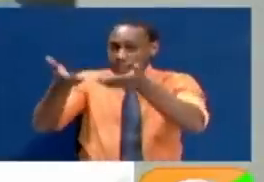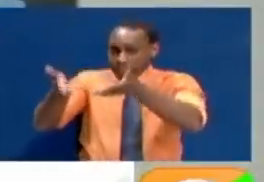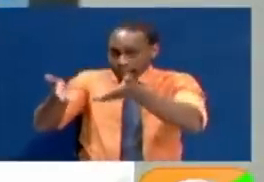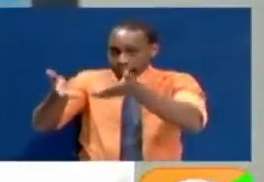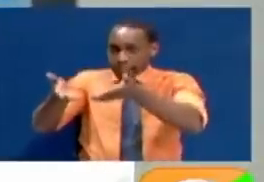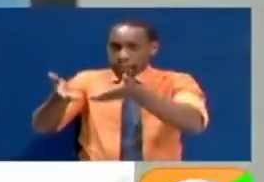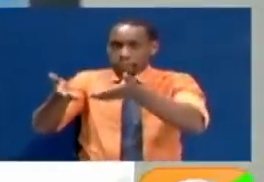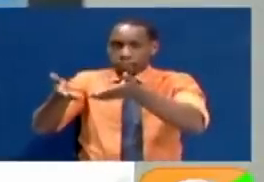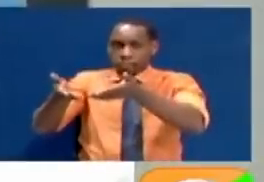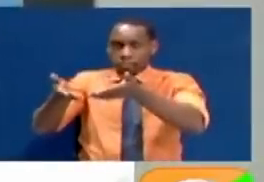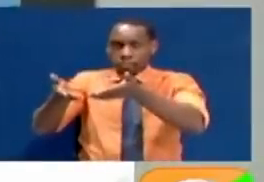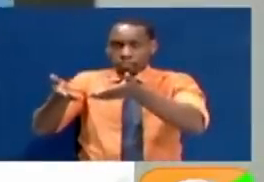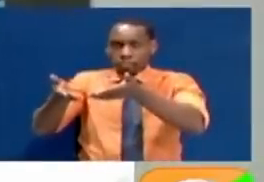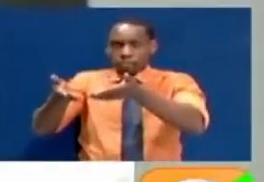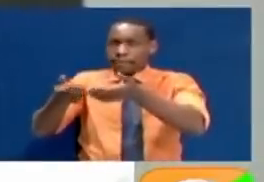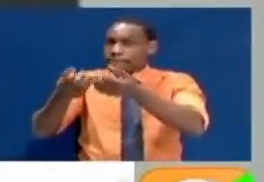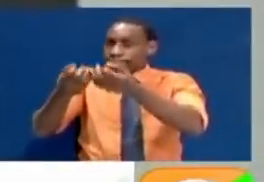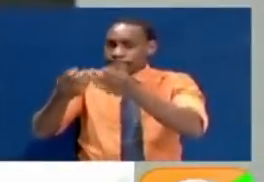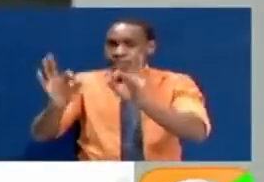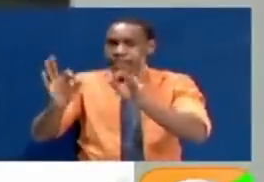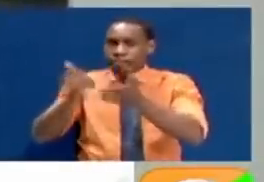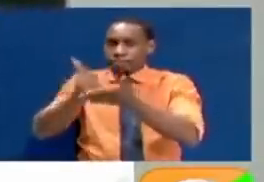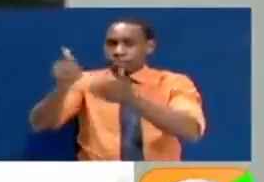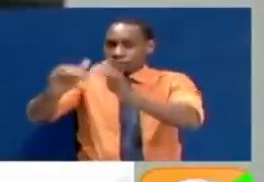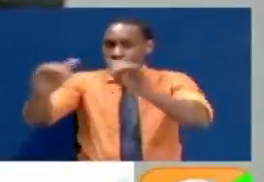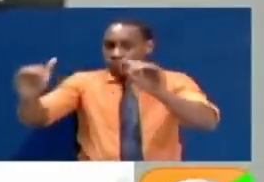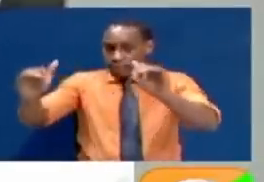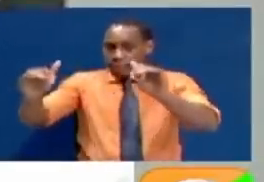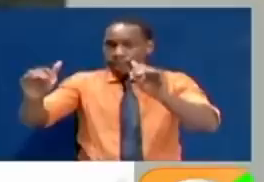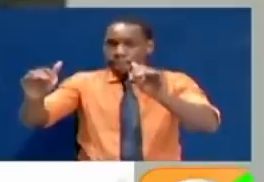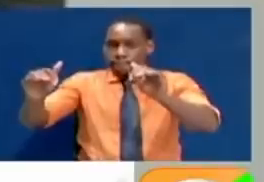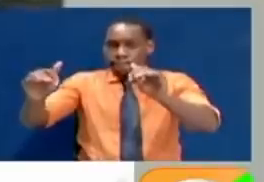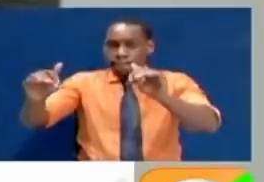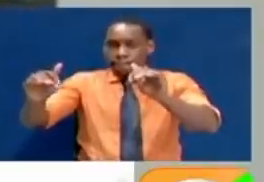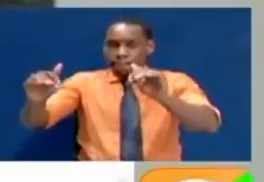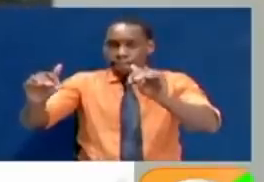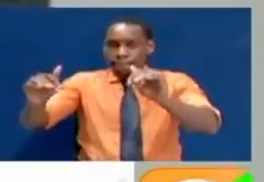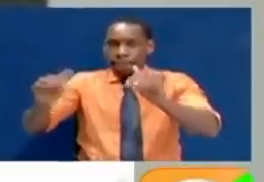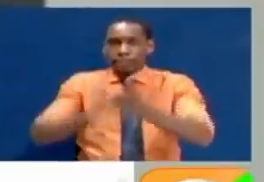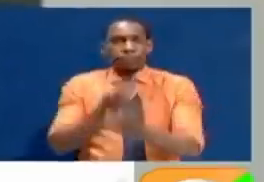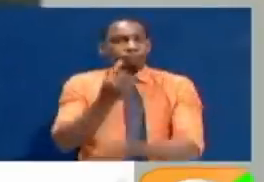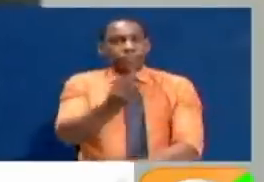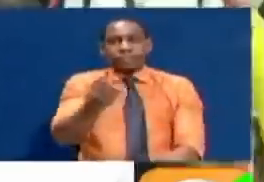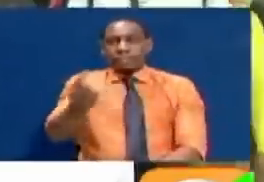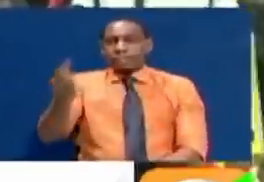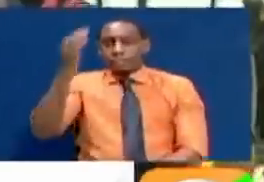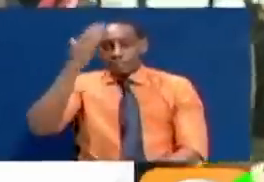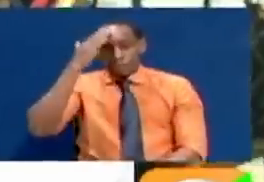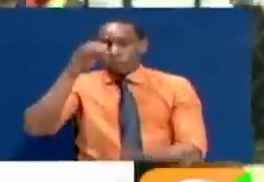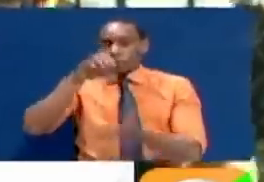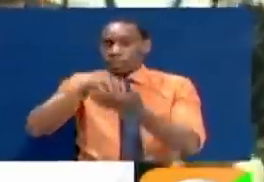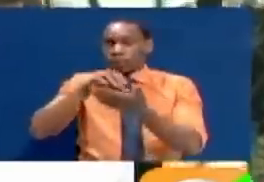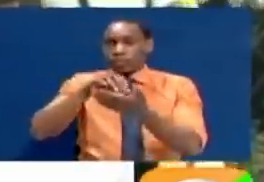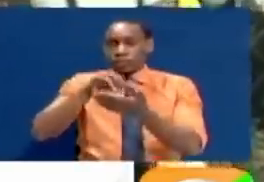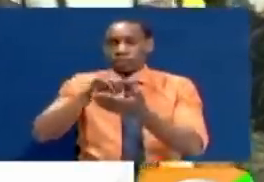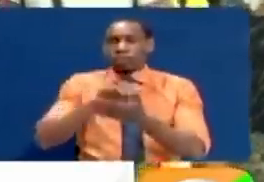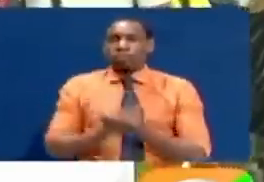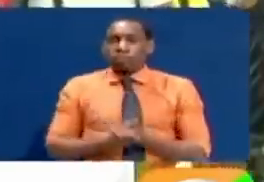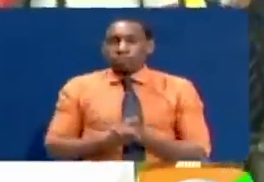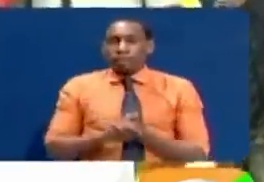here for free quarantine. Everyone knows our situation back